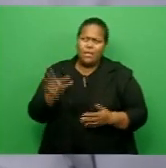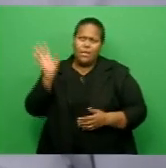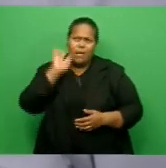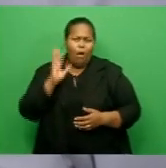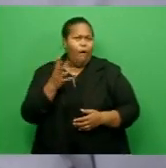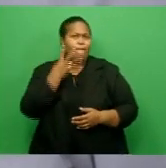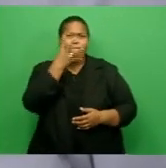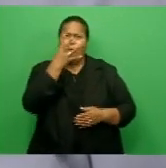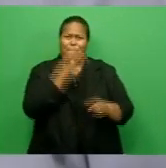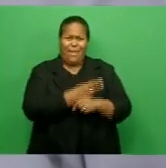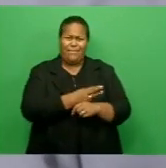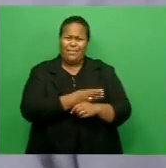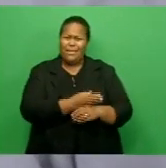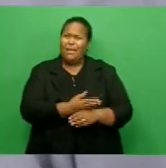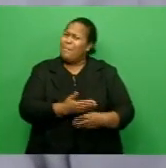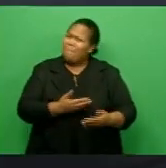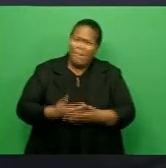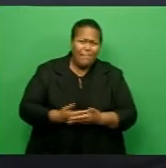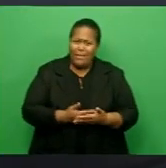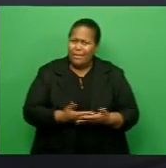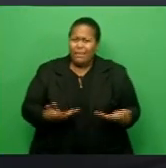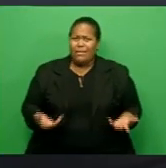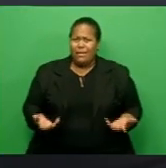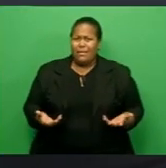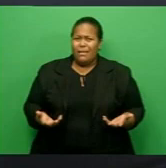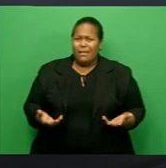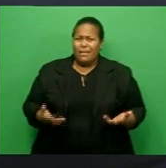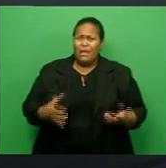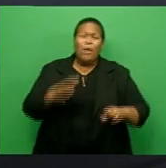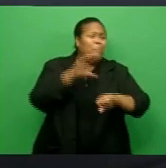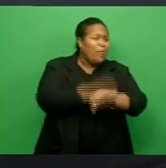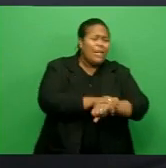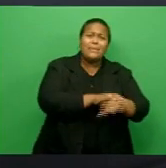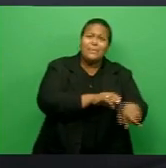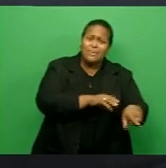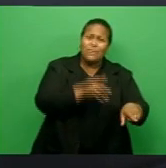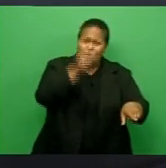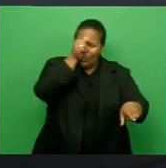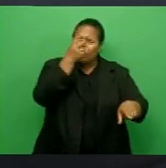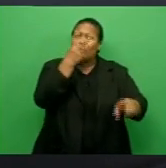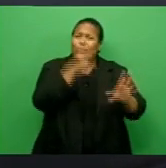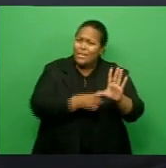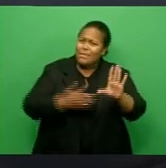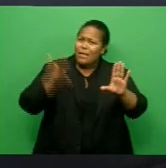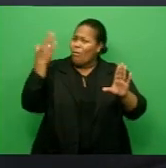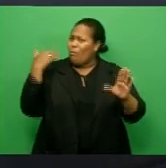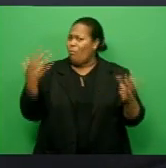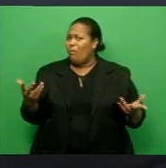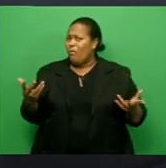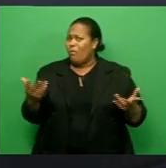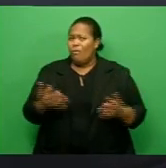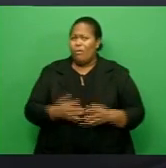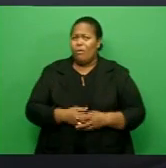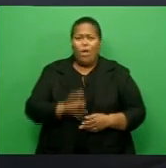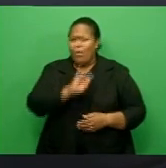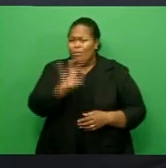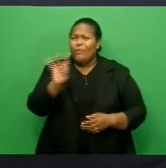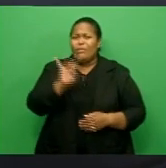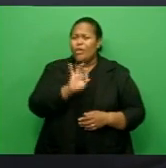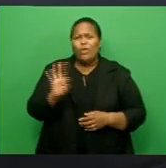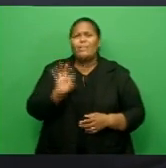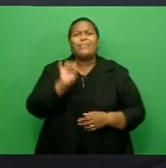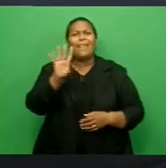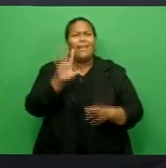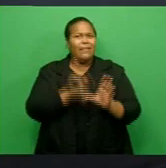4-month-old child. That's the known case to the Fiji Police Force. That was only 2 years ago. I'm not talking about 10 years ago or something like